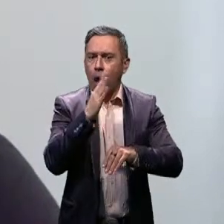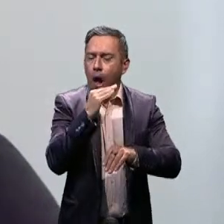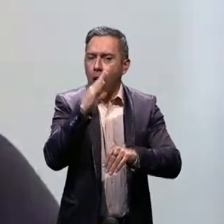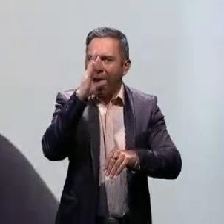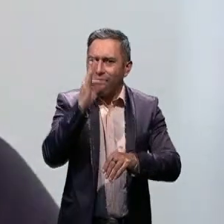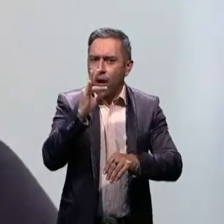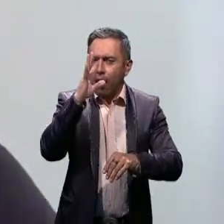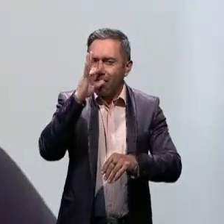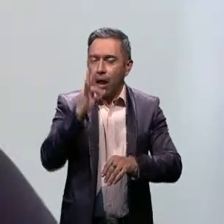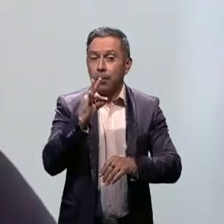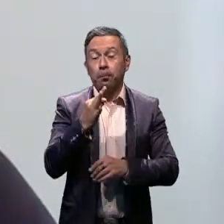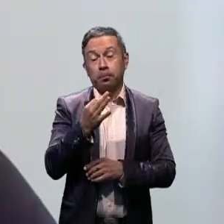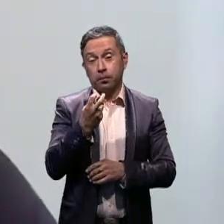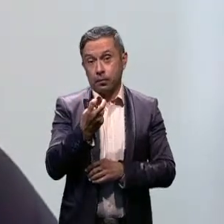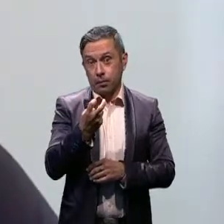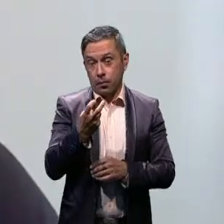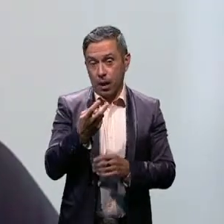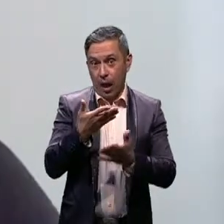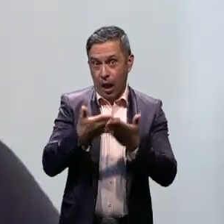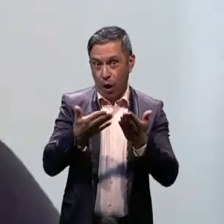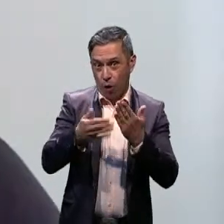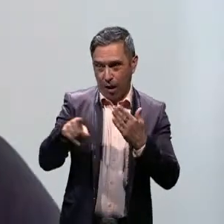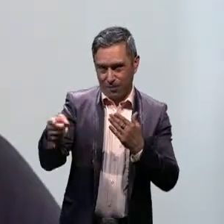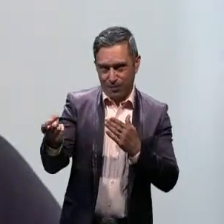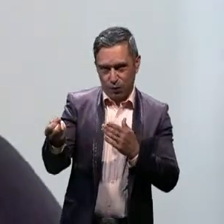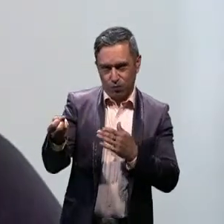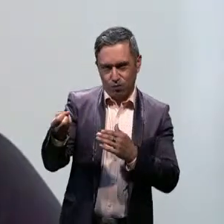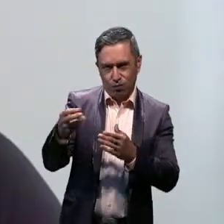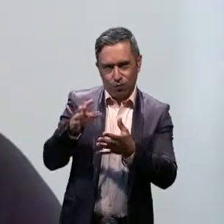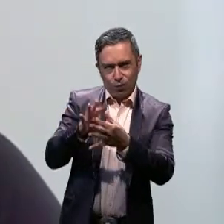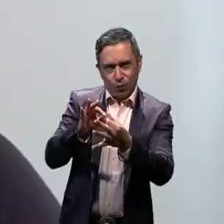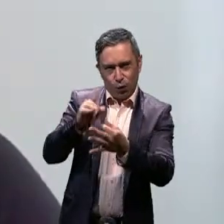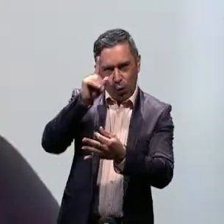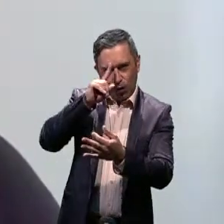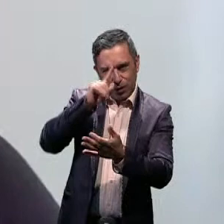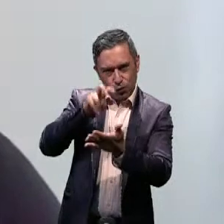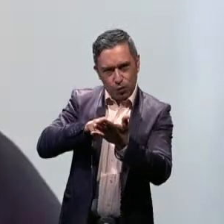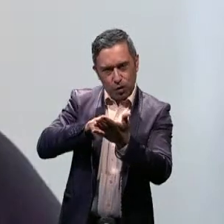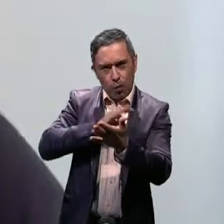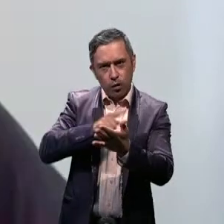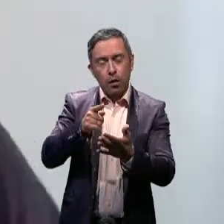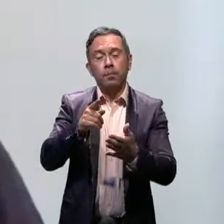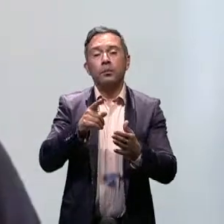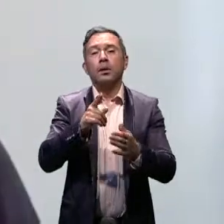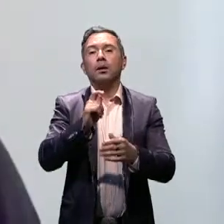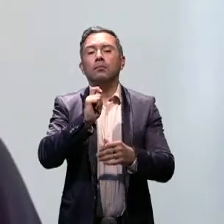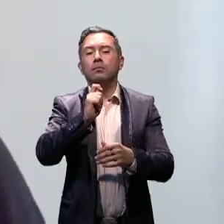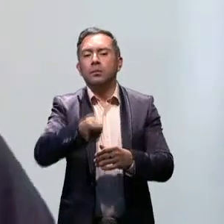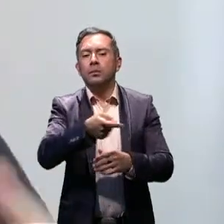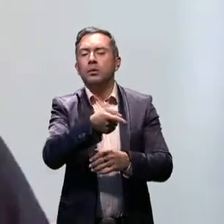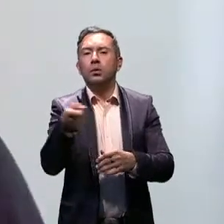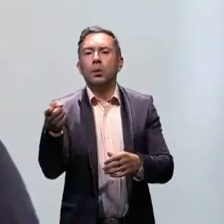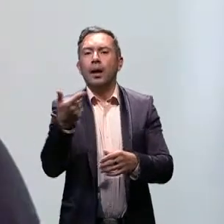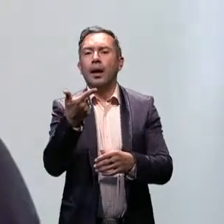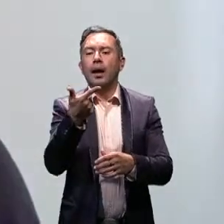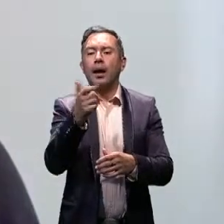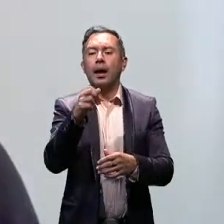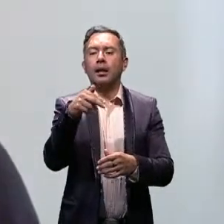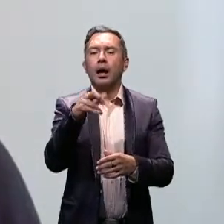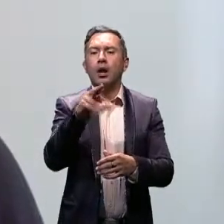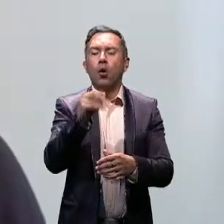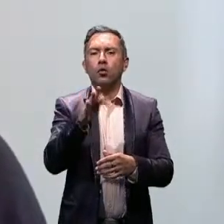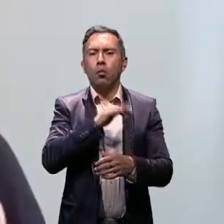included. So the recommendations regarding the generation of gender units would have a